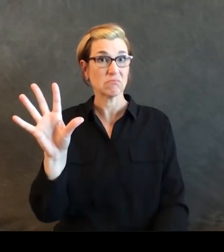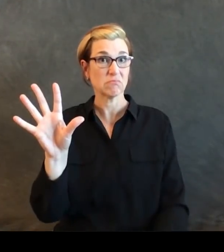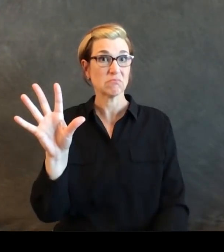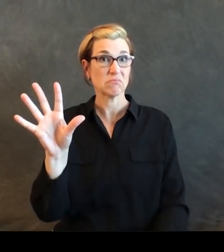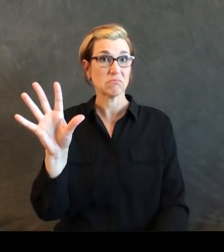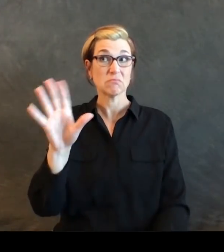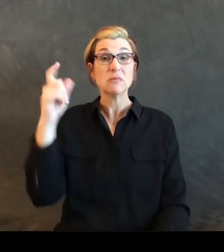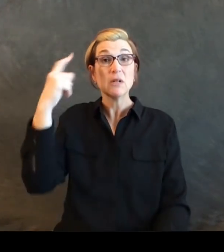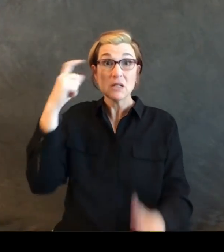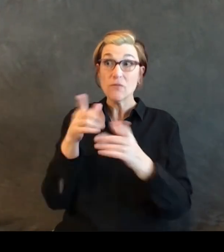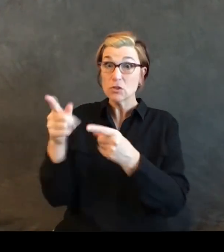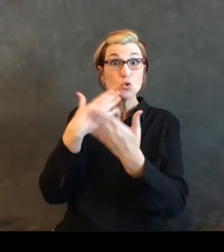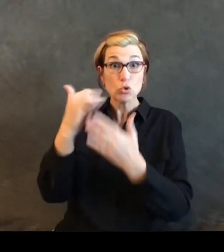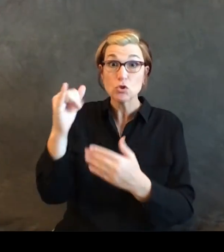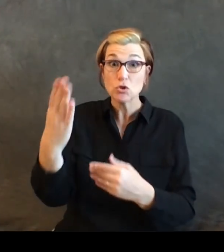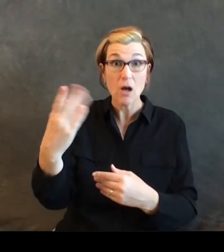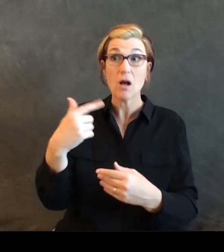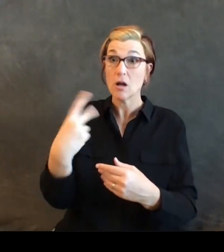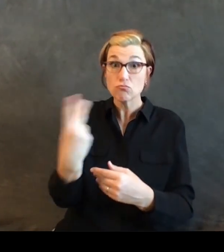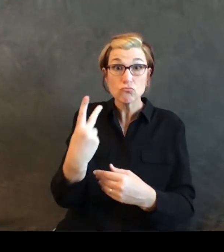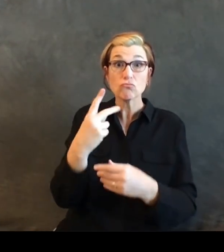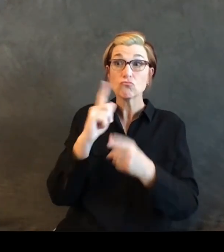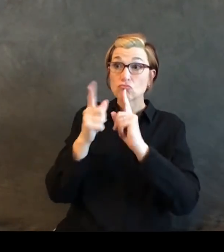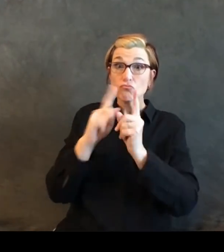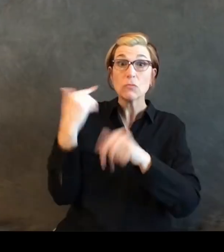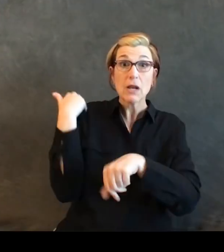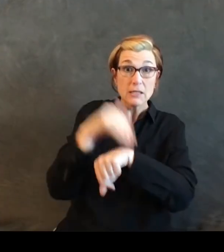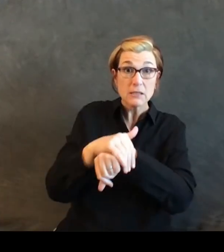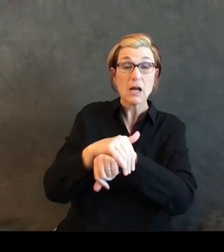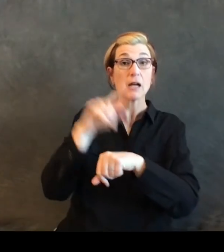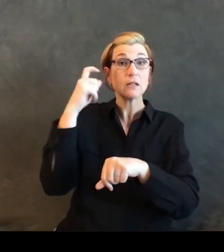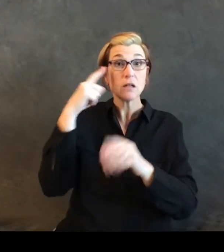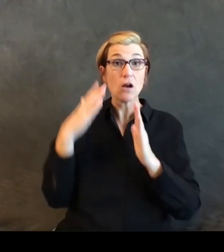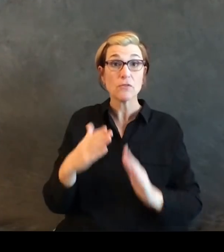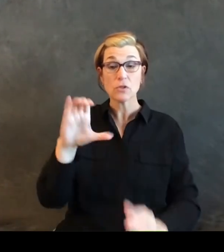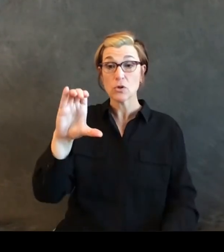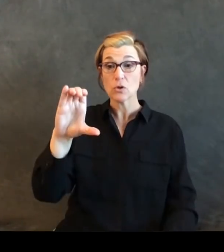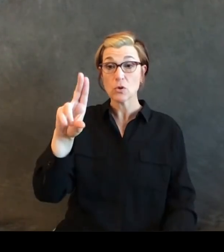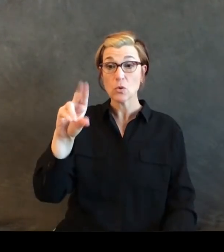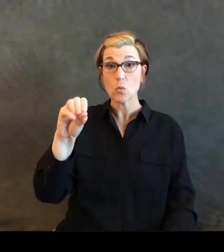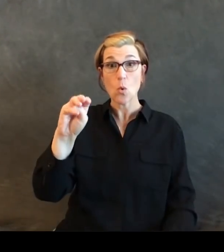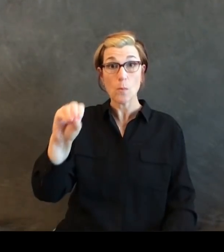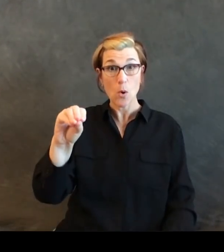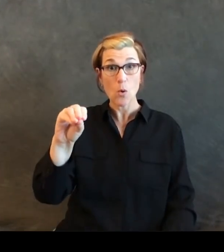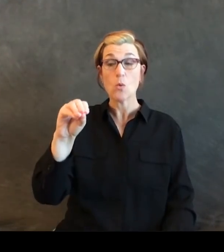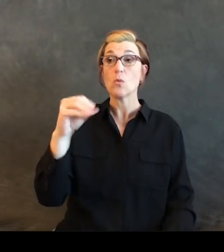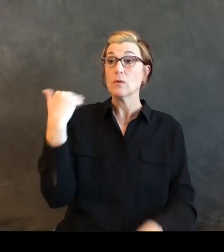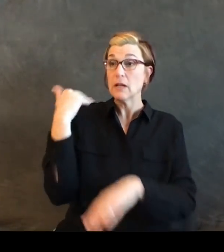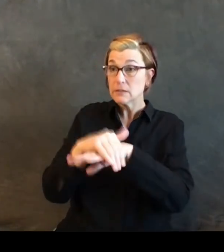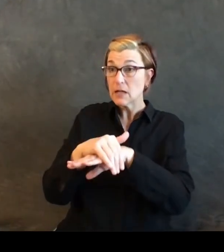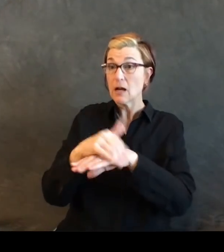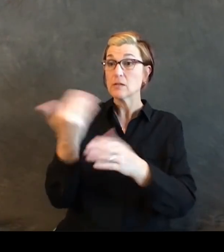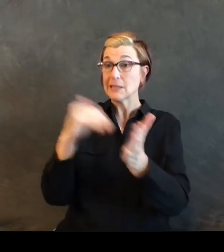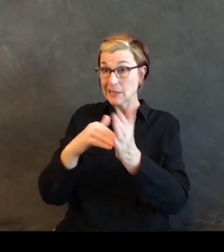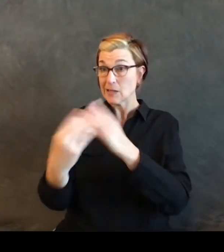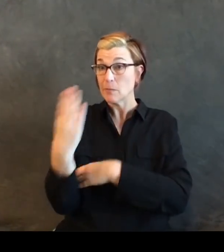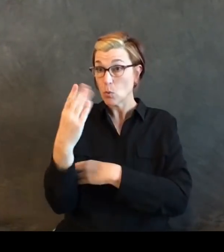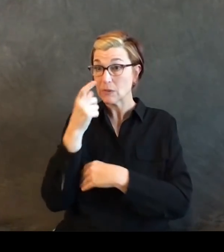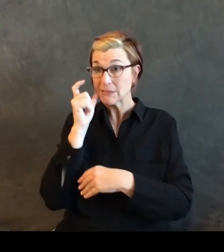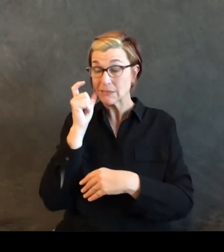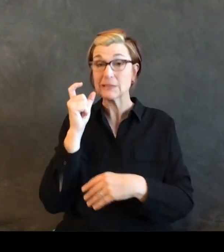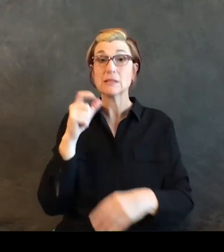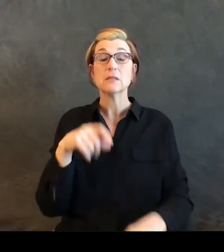to the governor, Governor Cuomo, last night and this morning, and he mentioned that in his remarks that